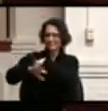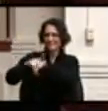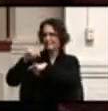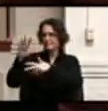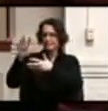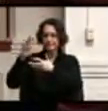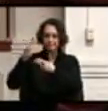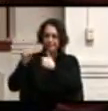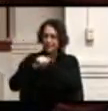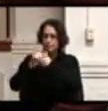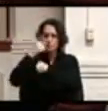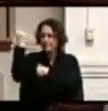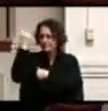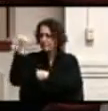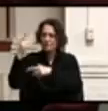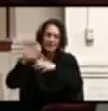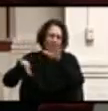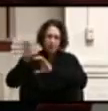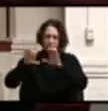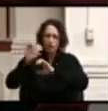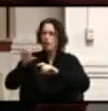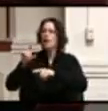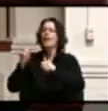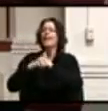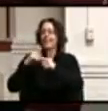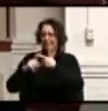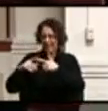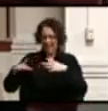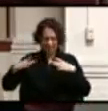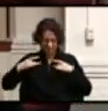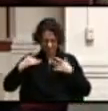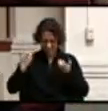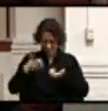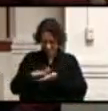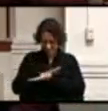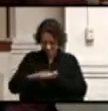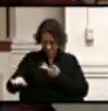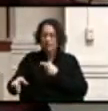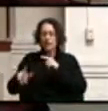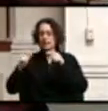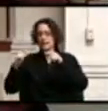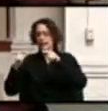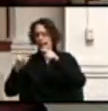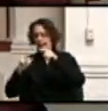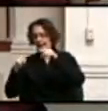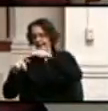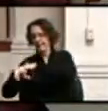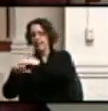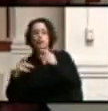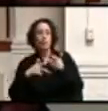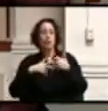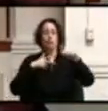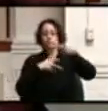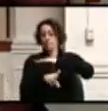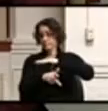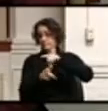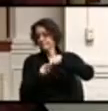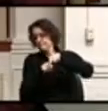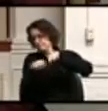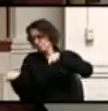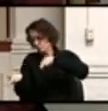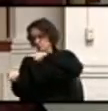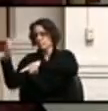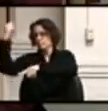can enter the building, get cleaned before they actually come into the building. Lobby and office watch area, kitchen,